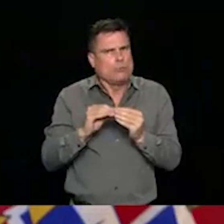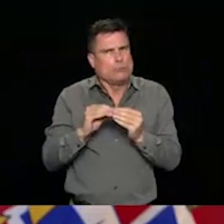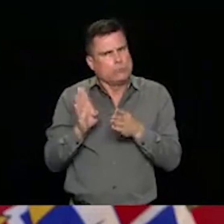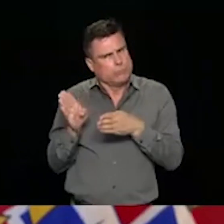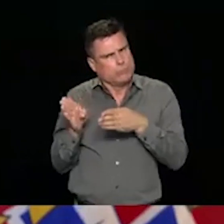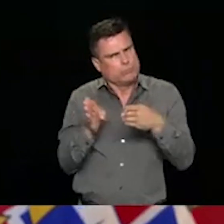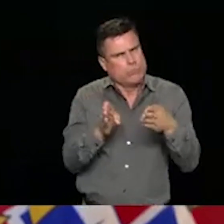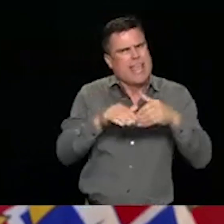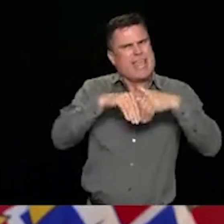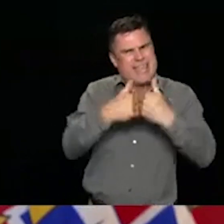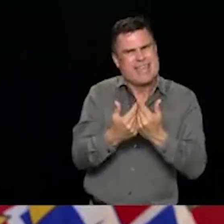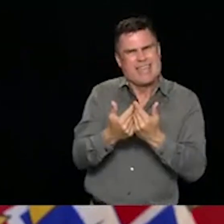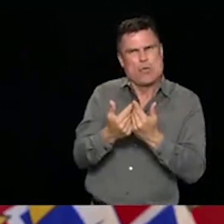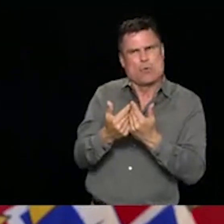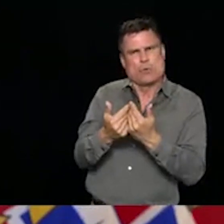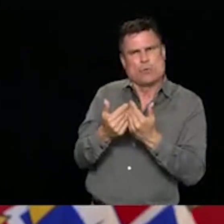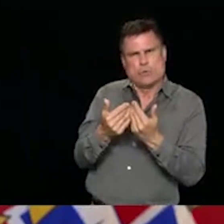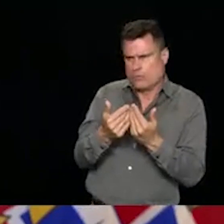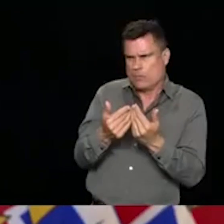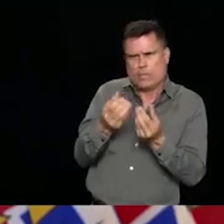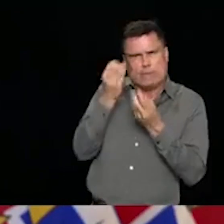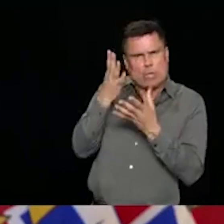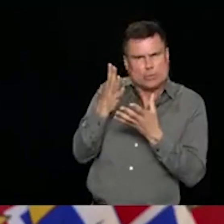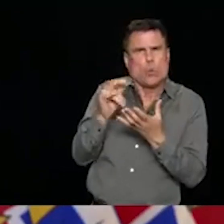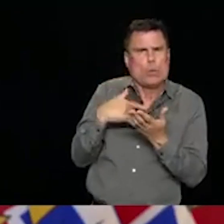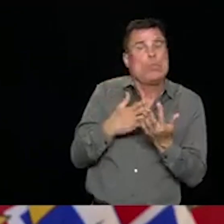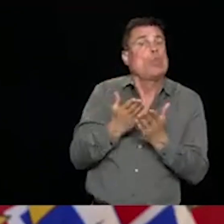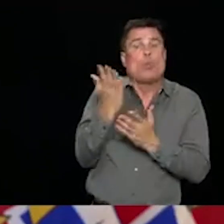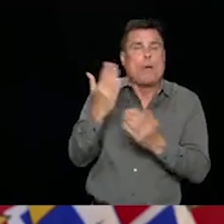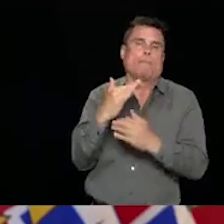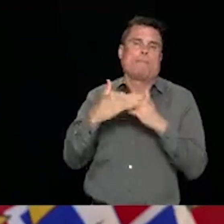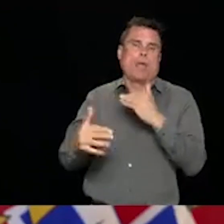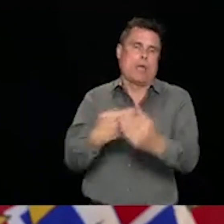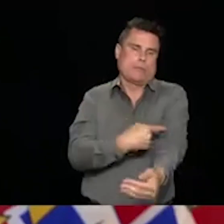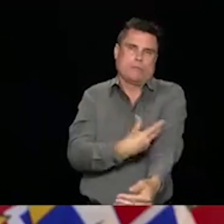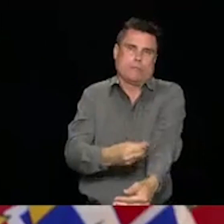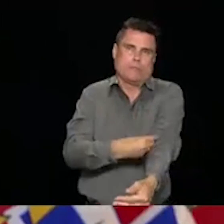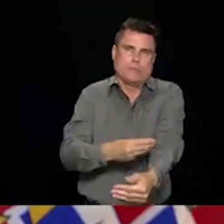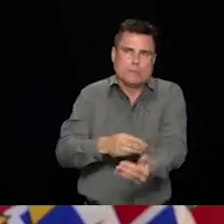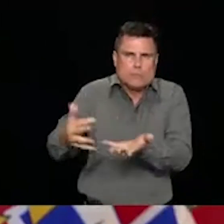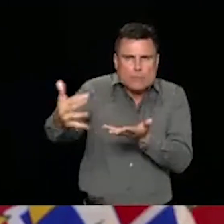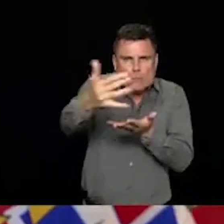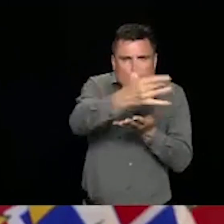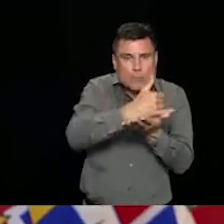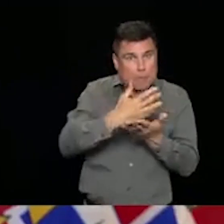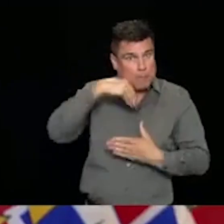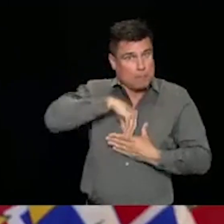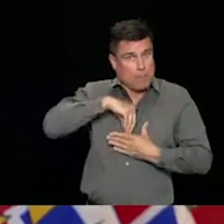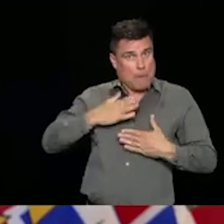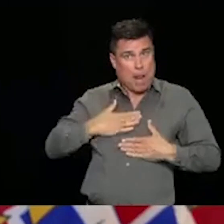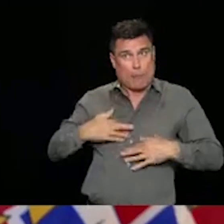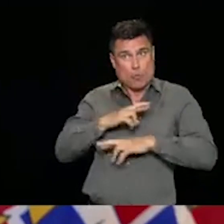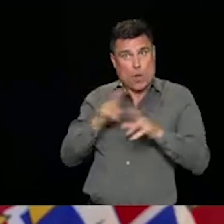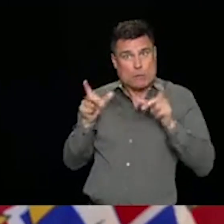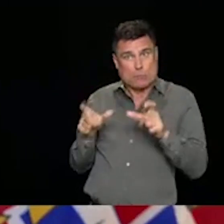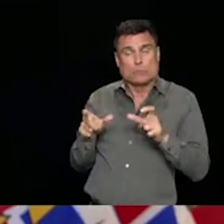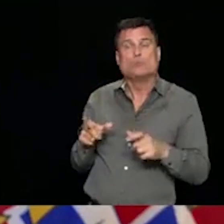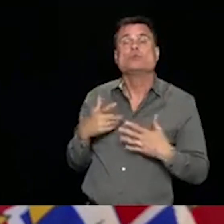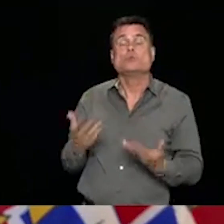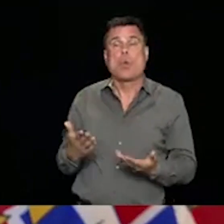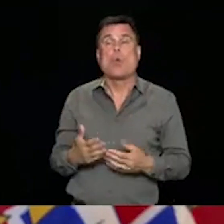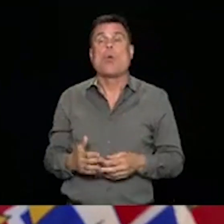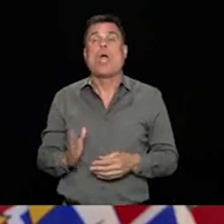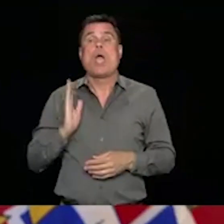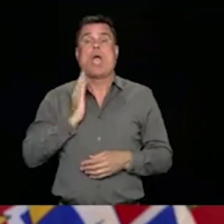soon. Part of our survey is the option to be part of serology testing, and I